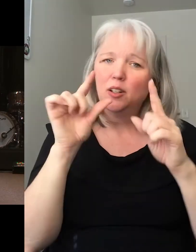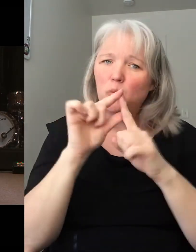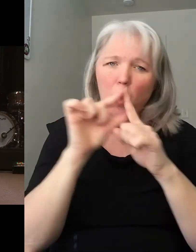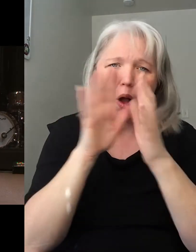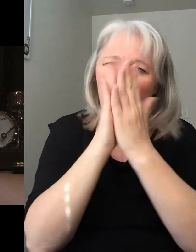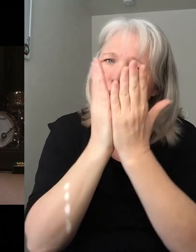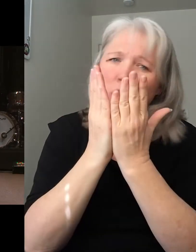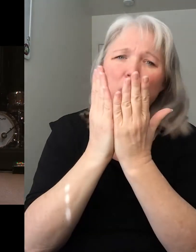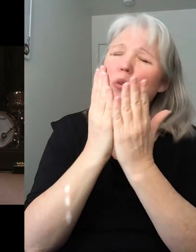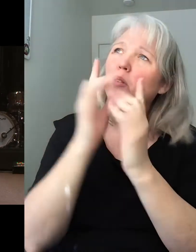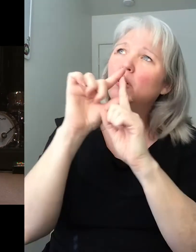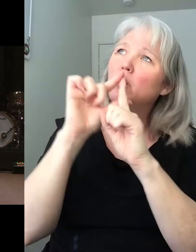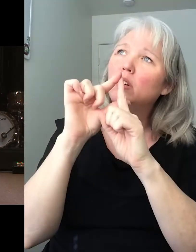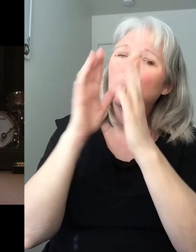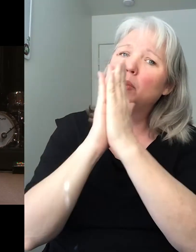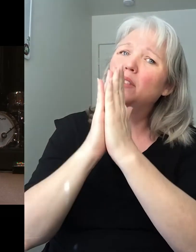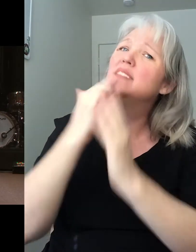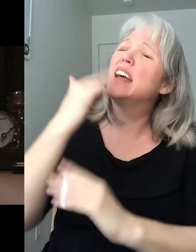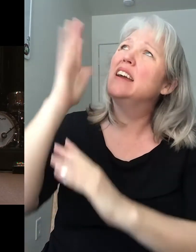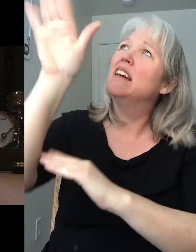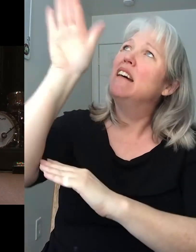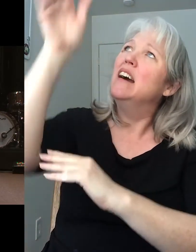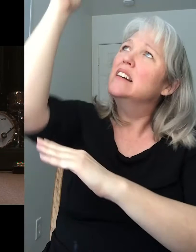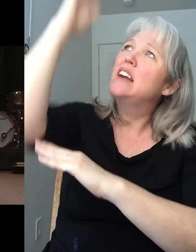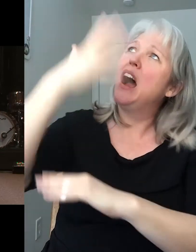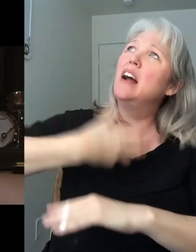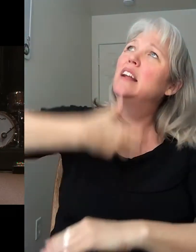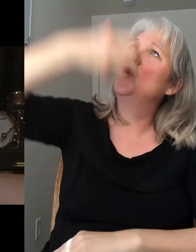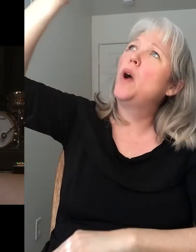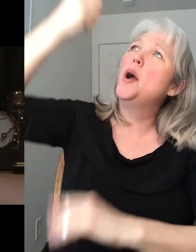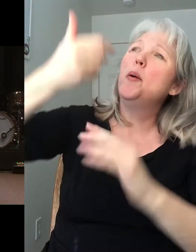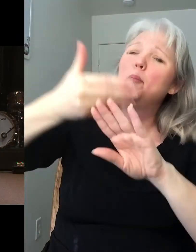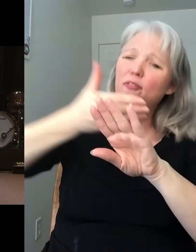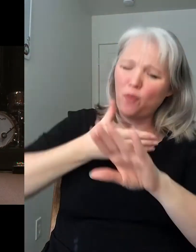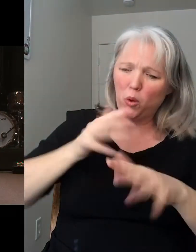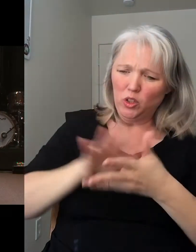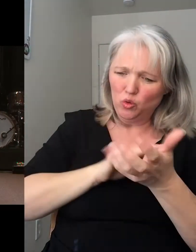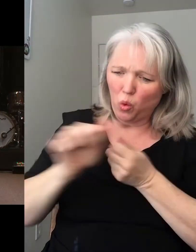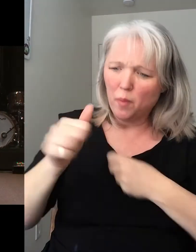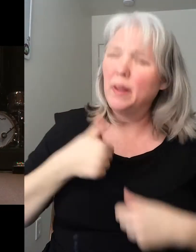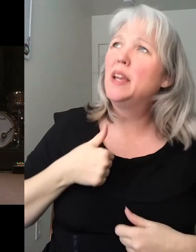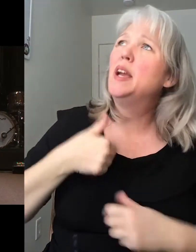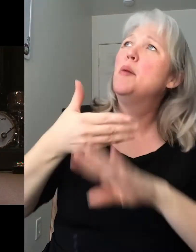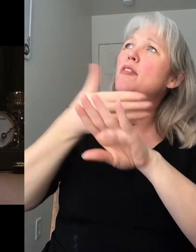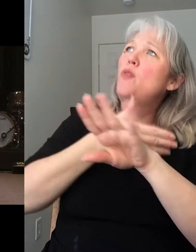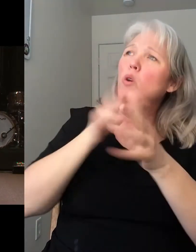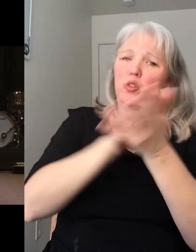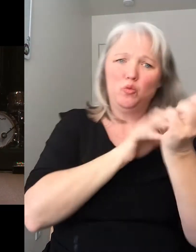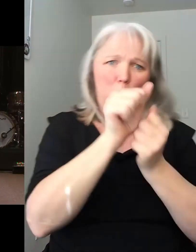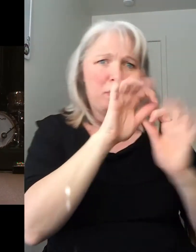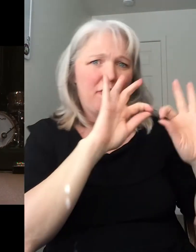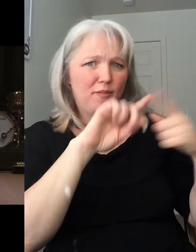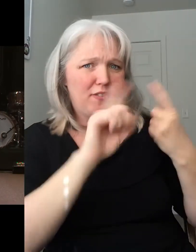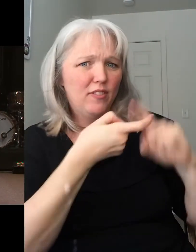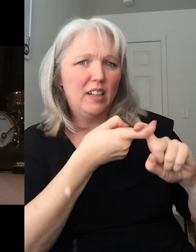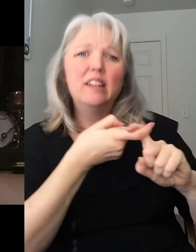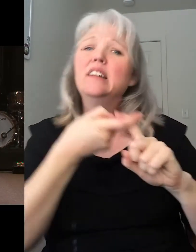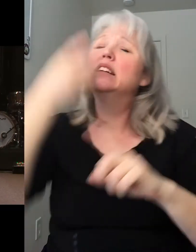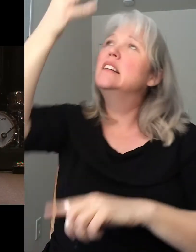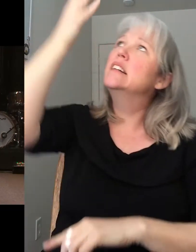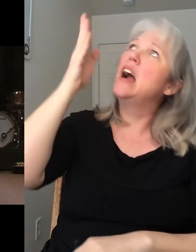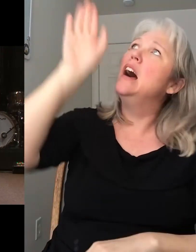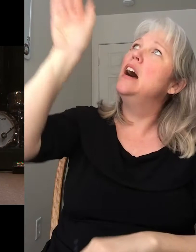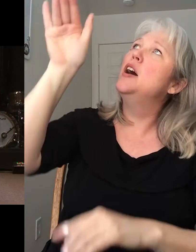God with prayer and said, God, take it away. Before it destroys me, before it destroys my friends,